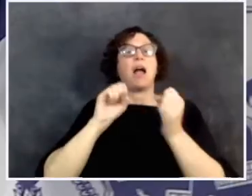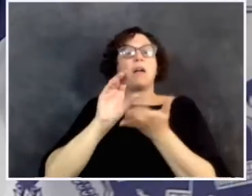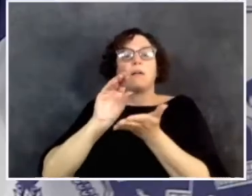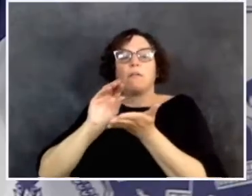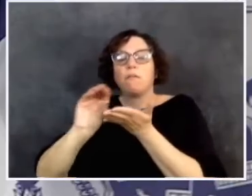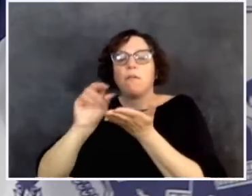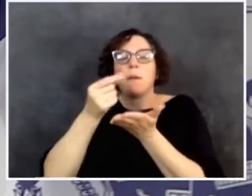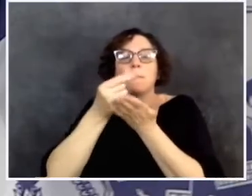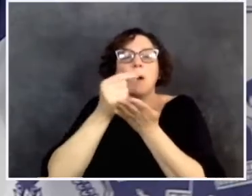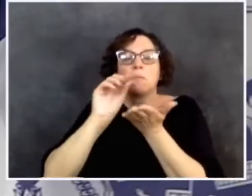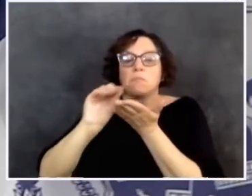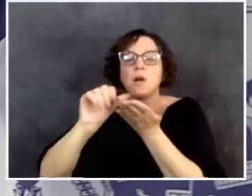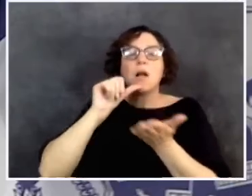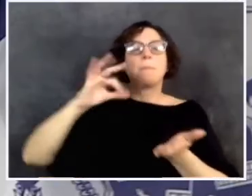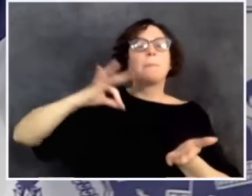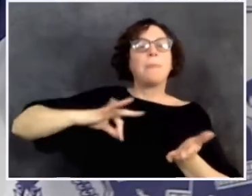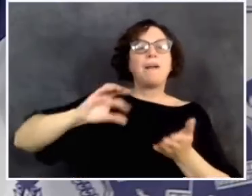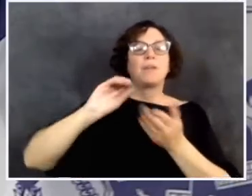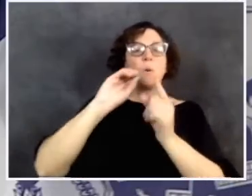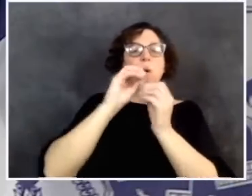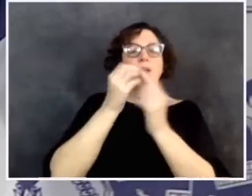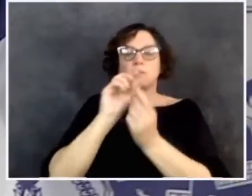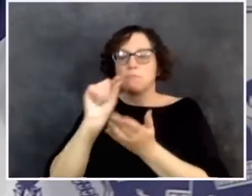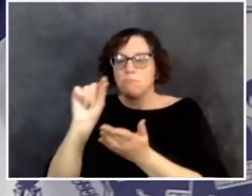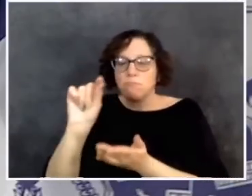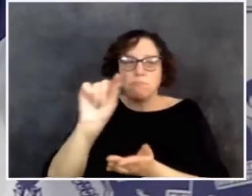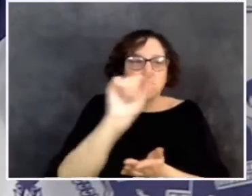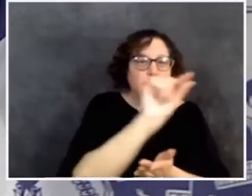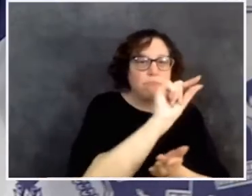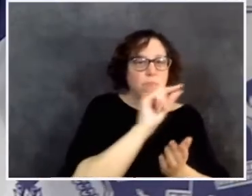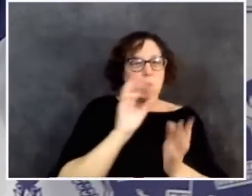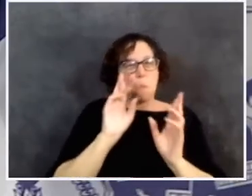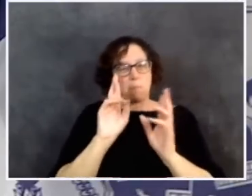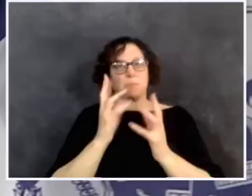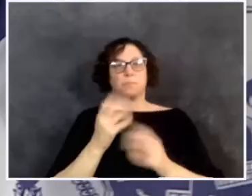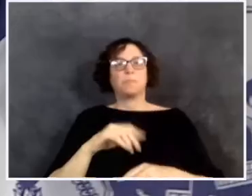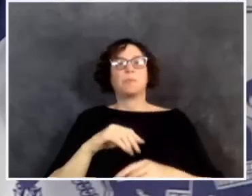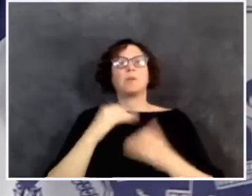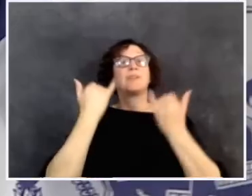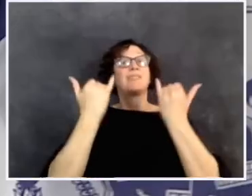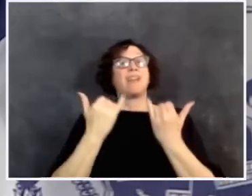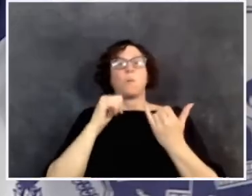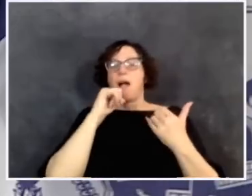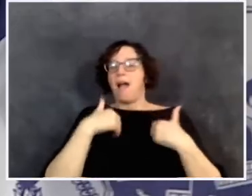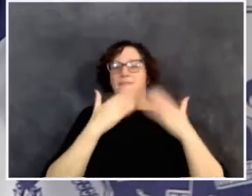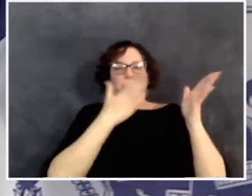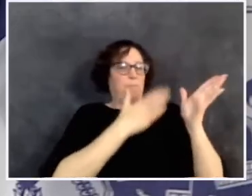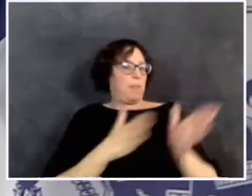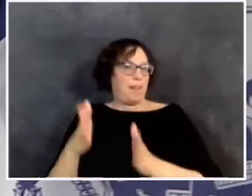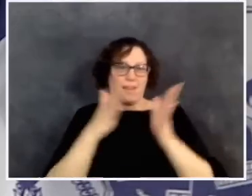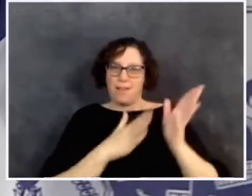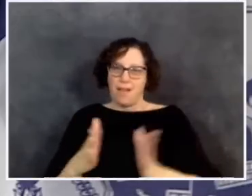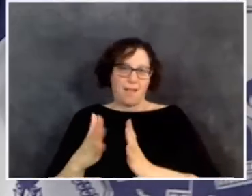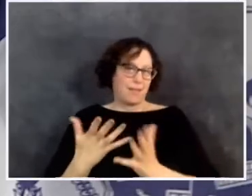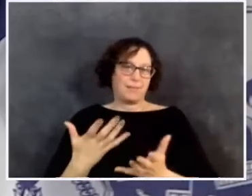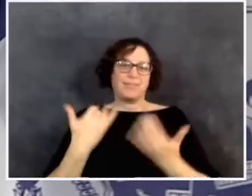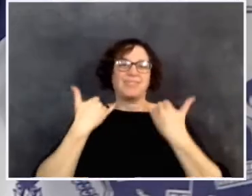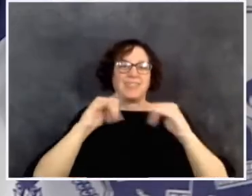game plan yet because we're still not out of the woods with the immediate crisis. I can tell you it's something we're going to talk